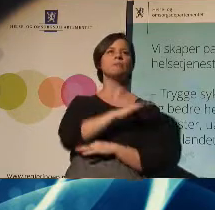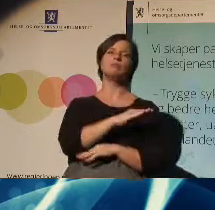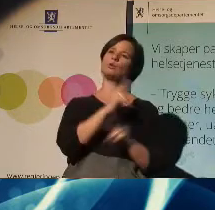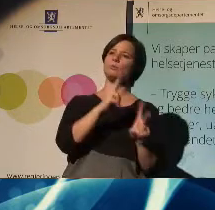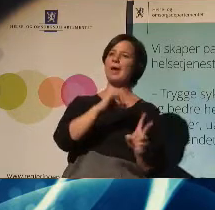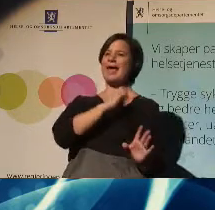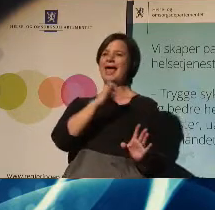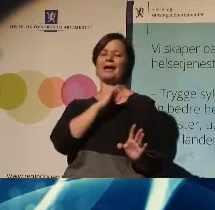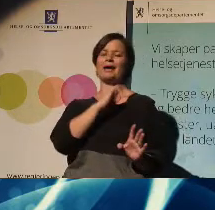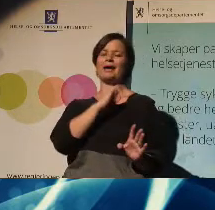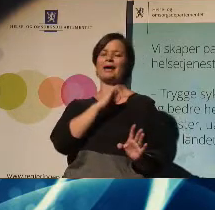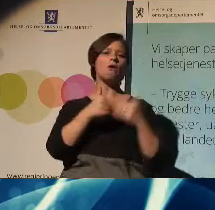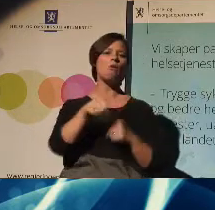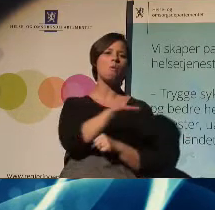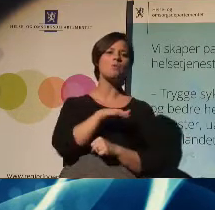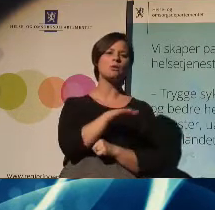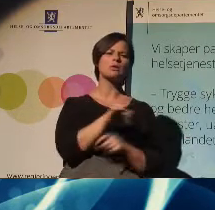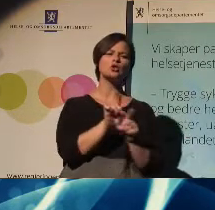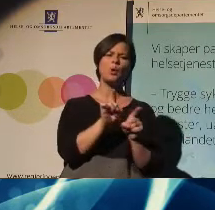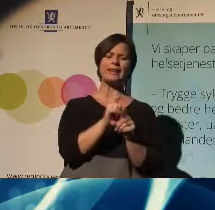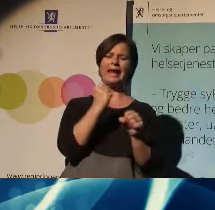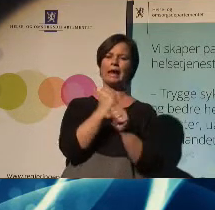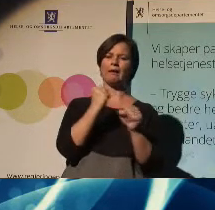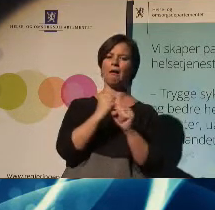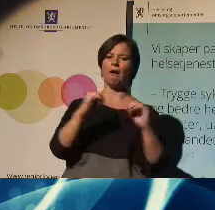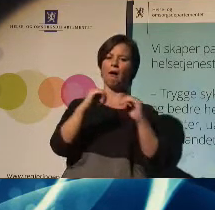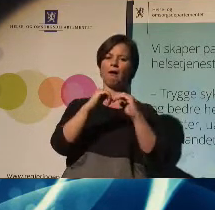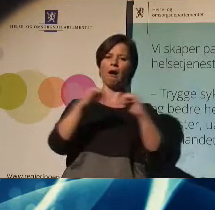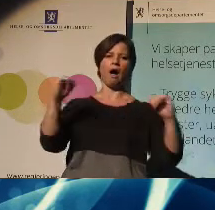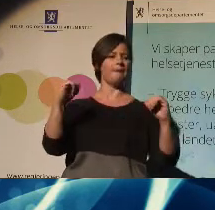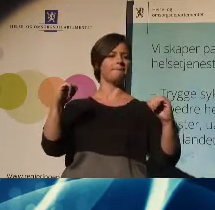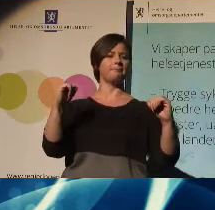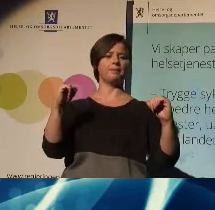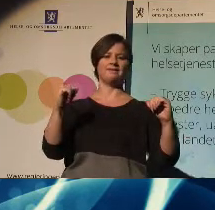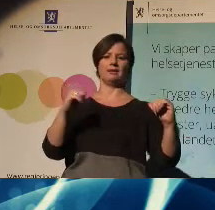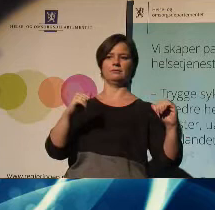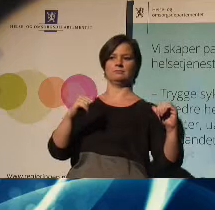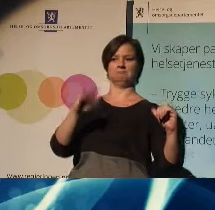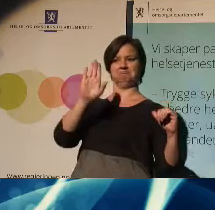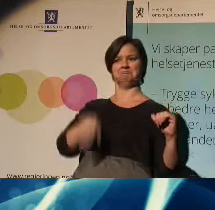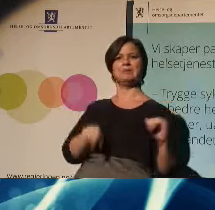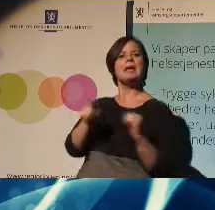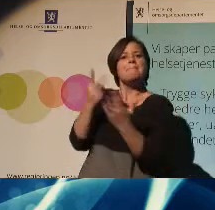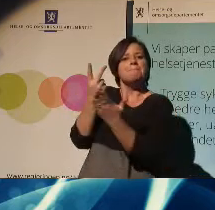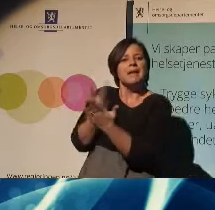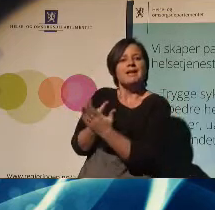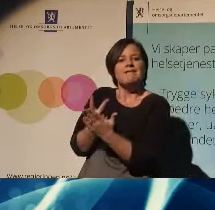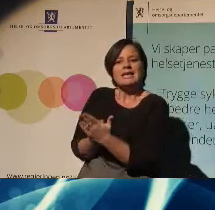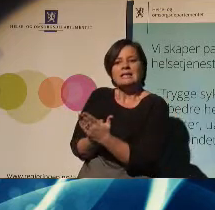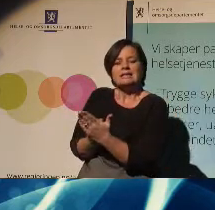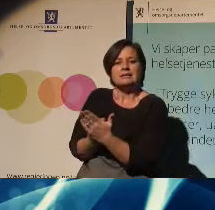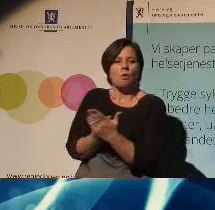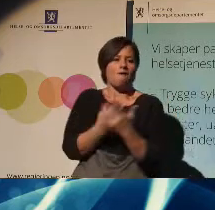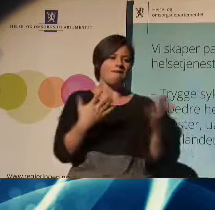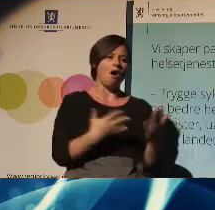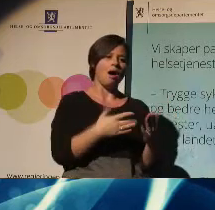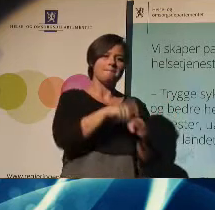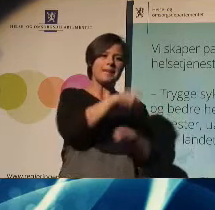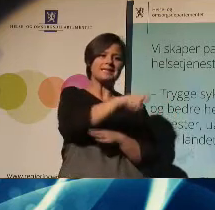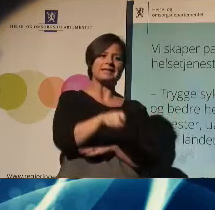specialty, there is a huge gap between the evidence that's out there and what patients are today